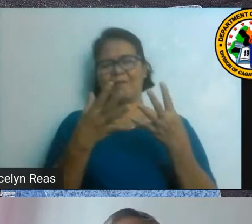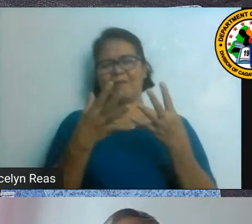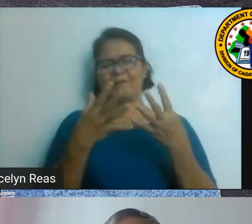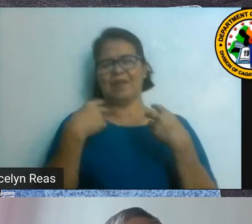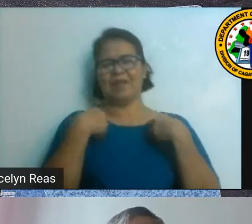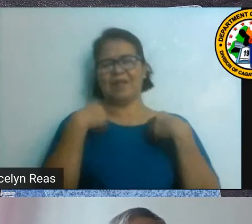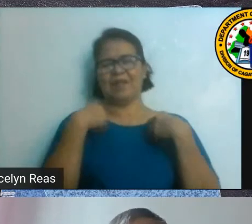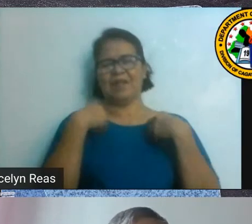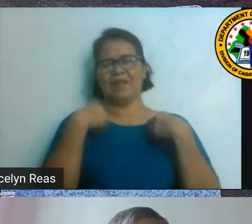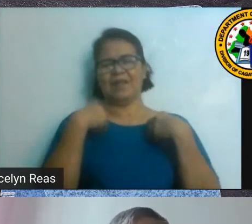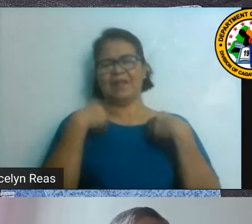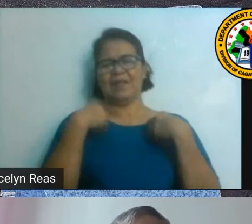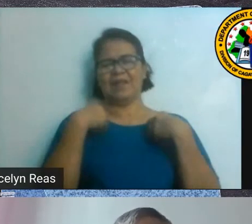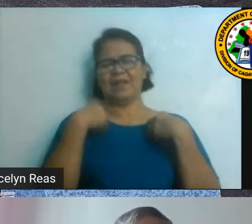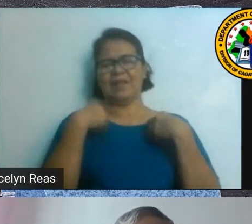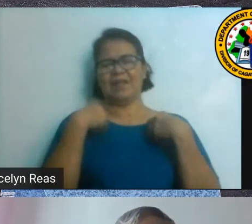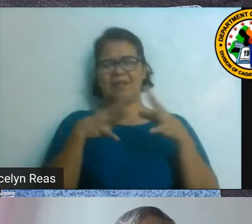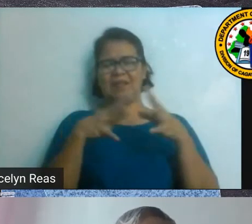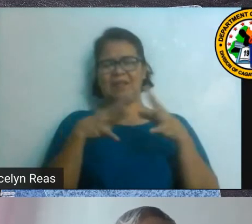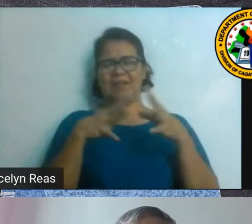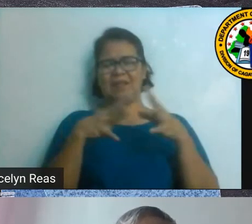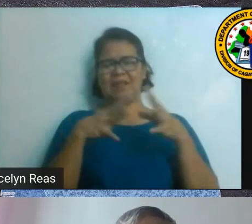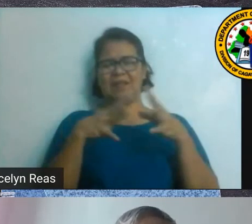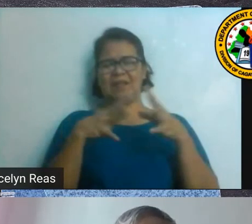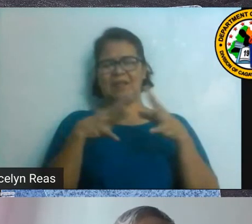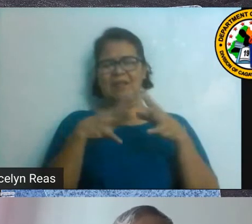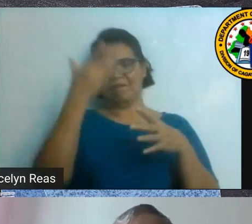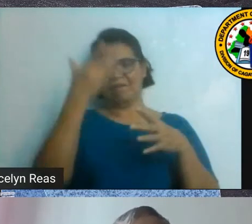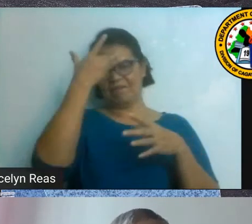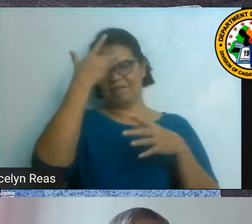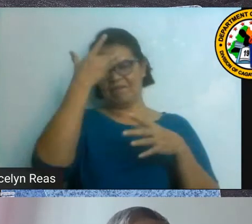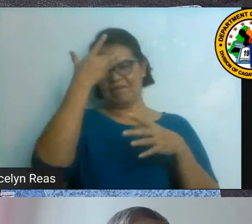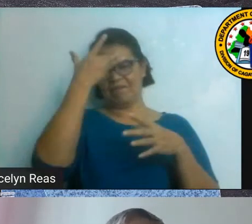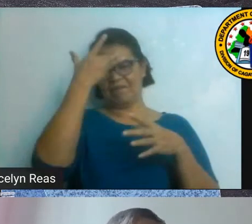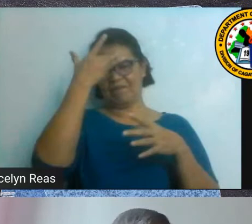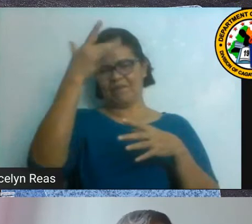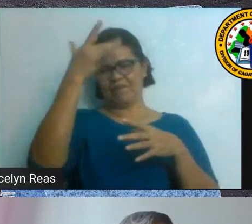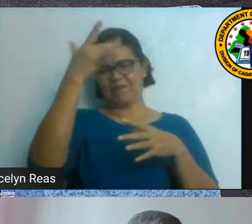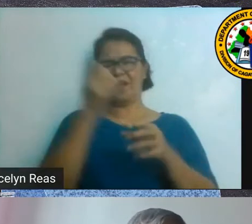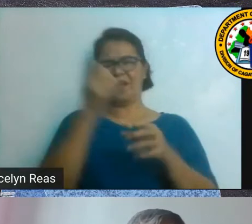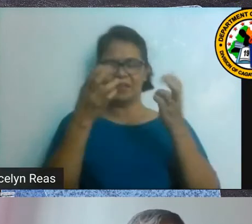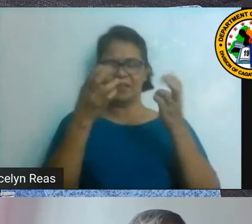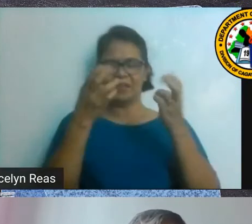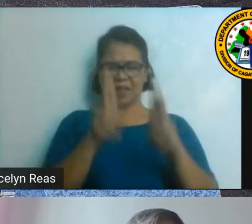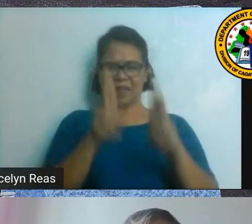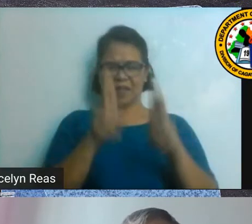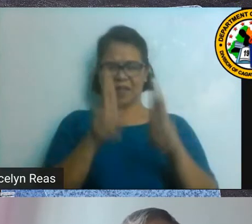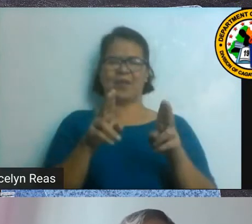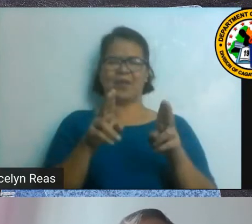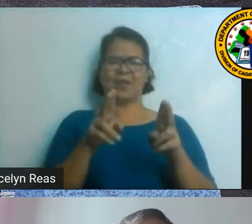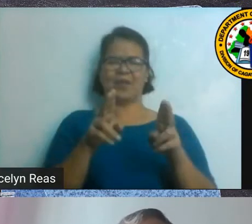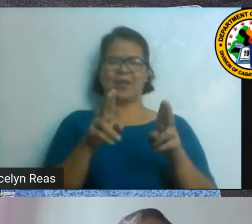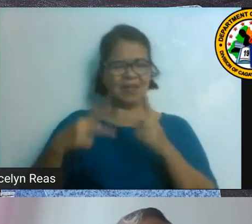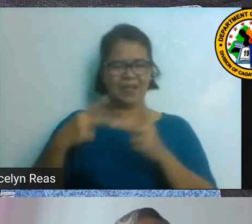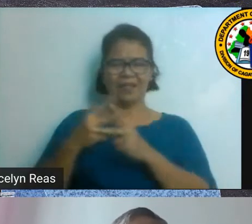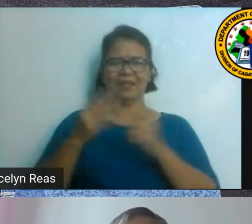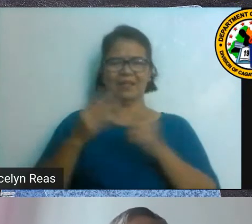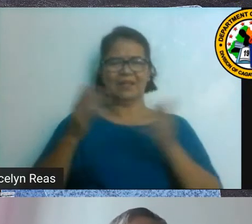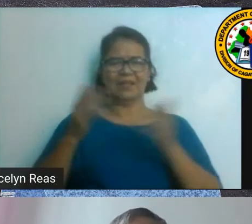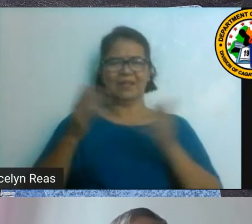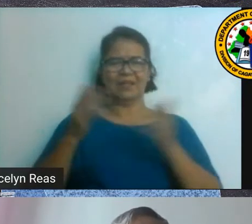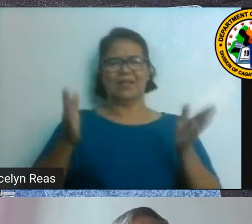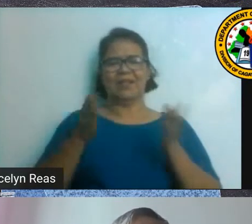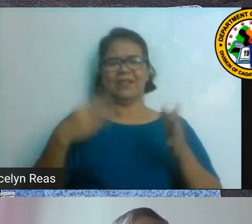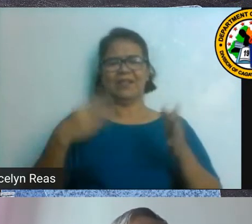to happen, regardless of the kind of challenges we face. And together, as I would always say, we cannot